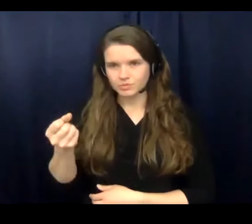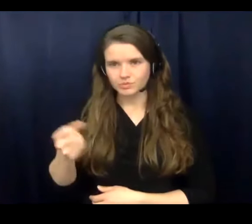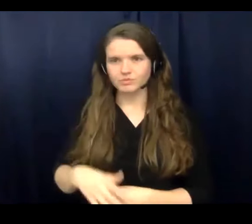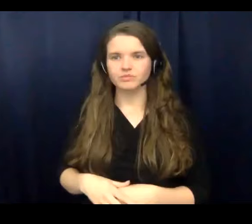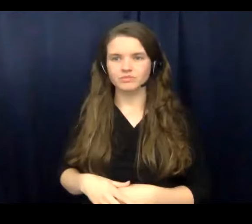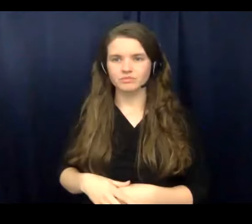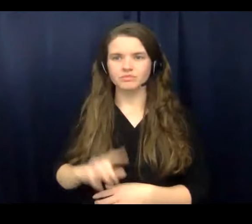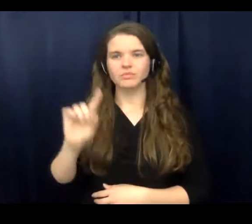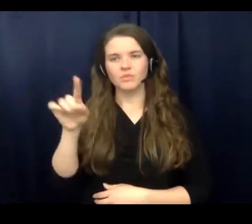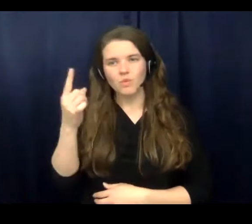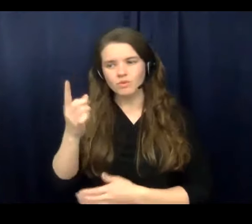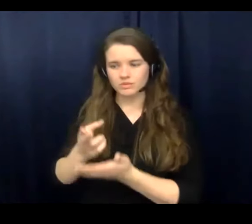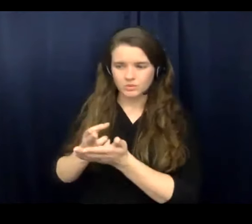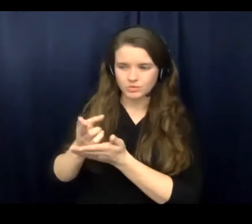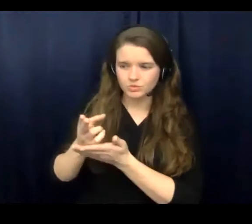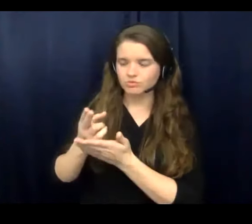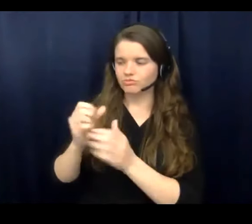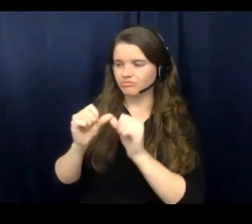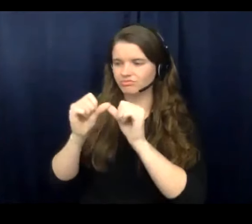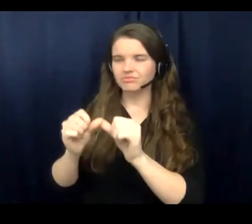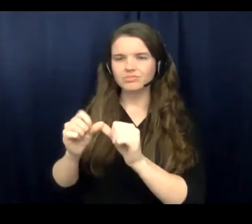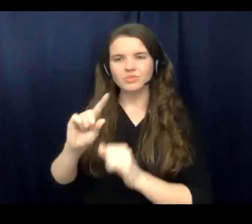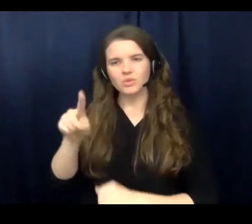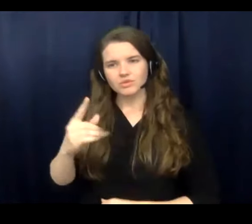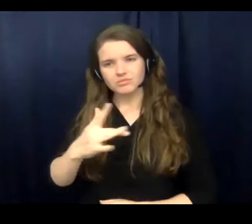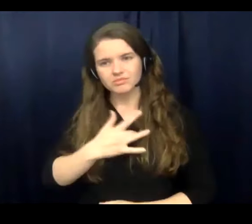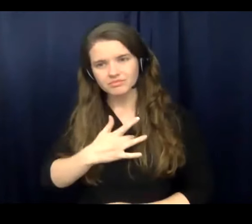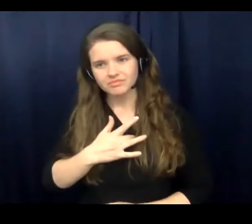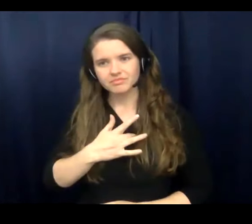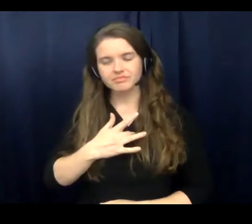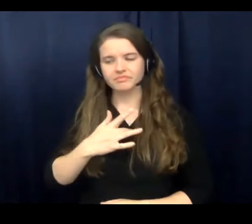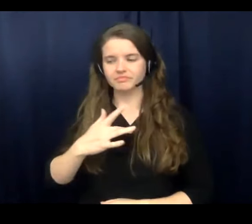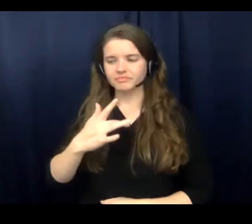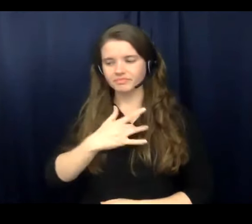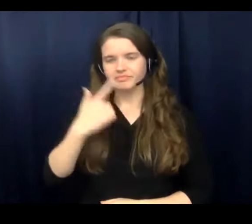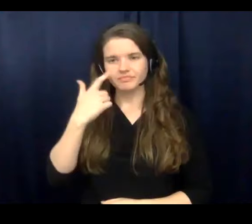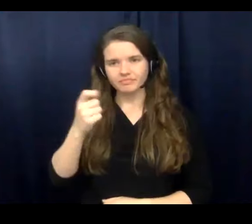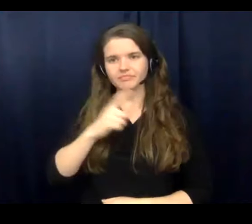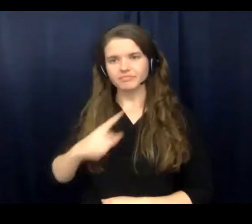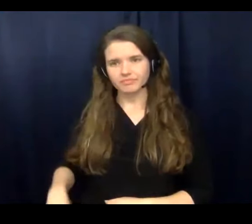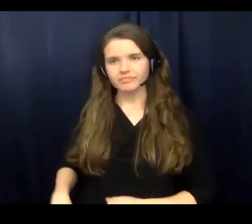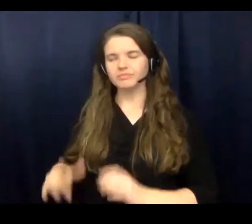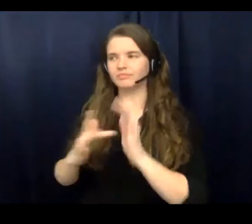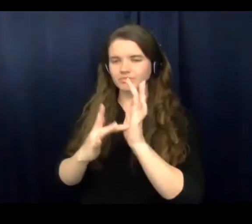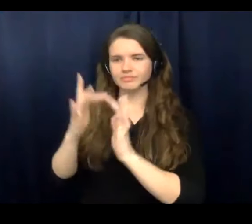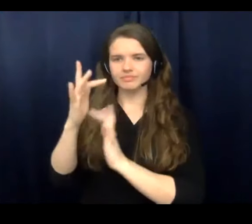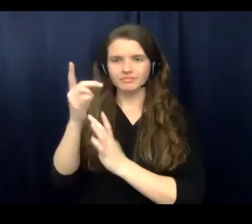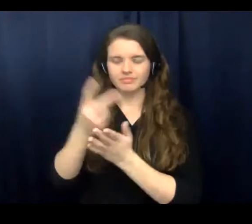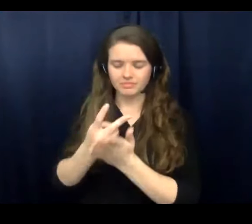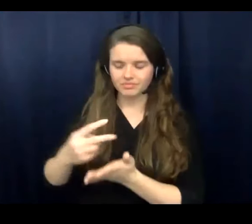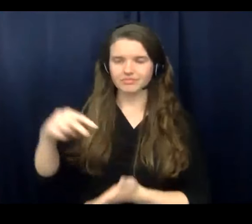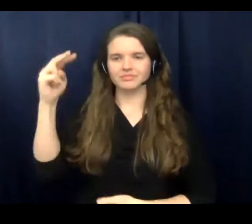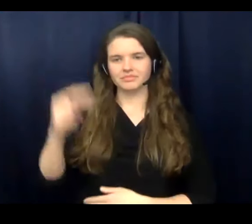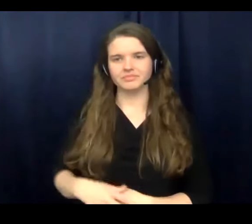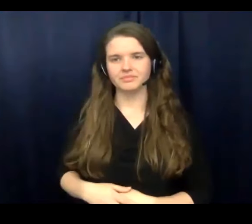only is vibrant, it only reaches the heart and convicts the heart because the Lord Jesus is risen. Because